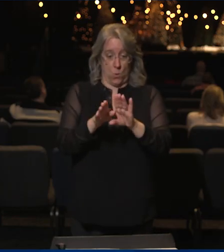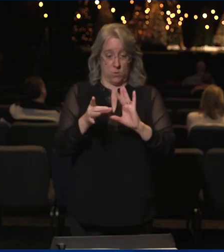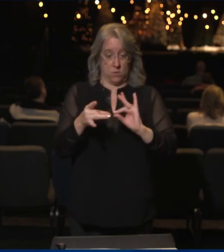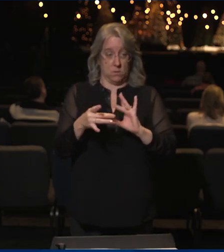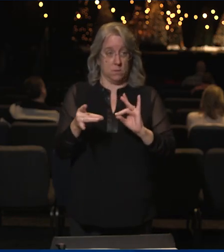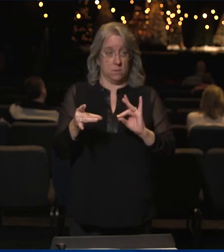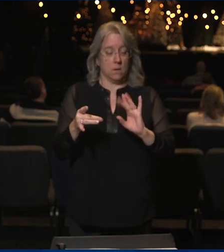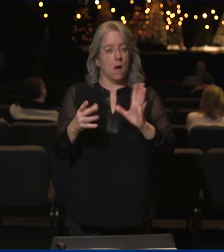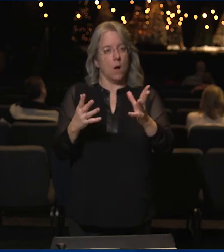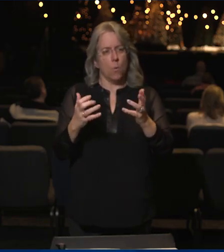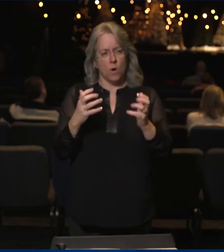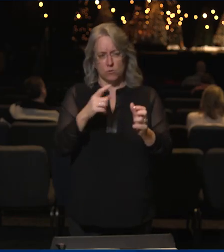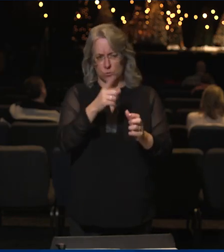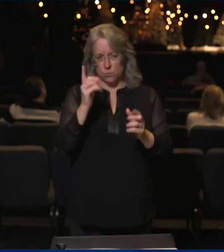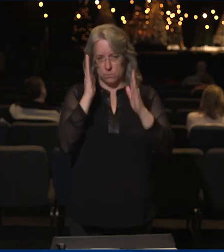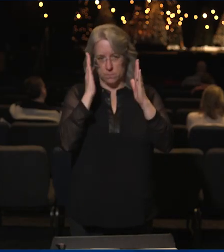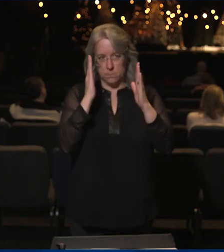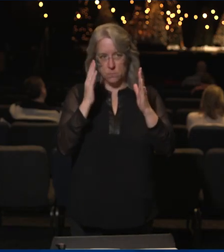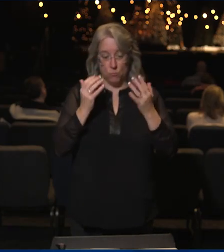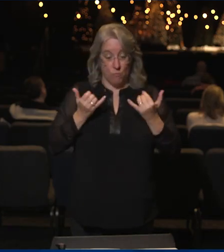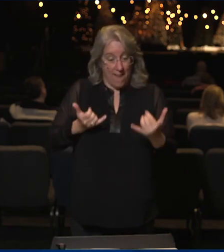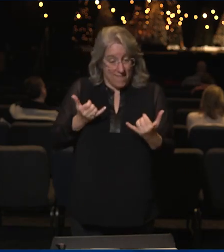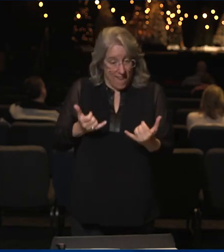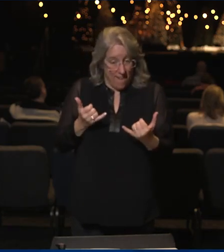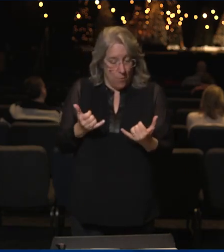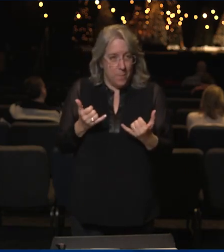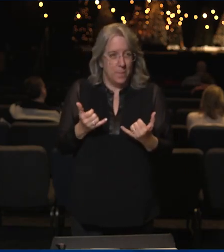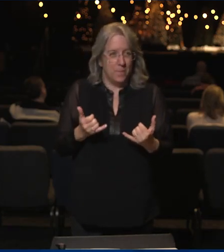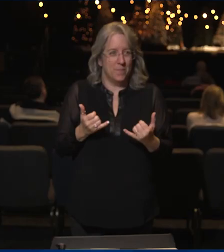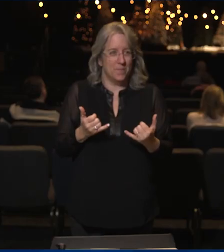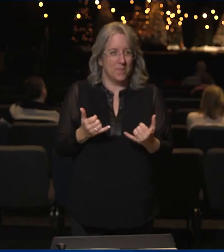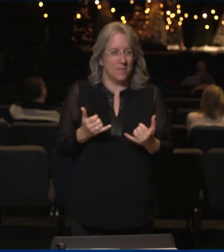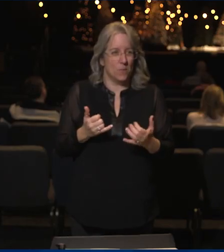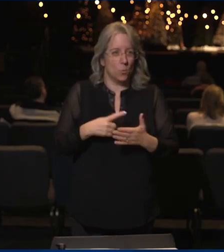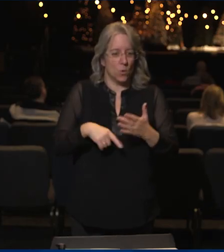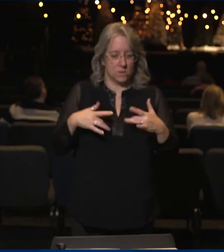pay attention to the right now moment that you're in.